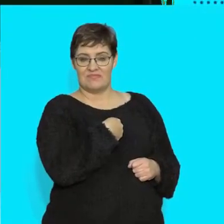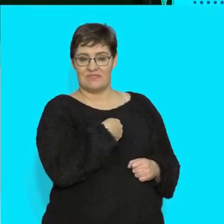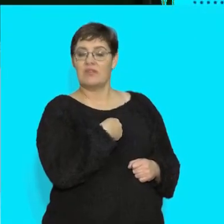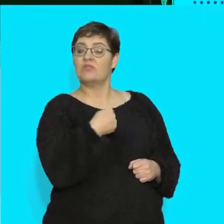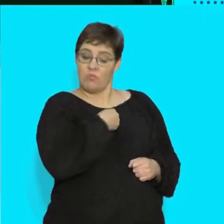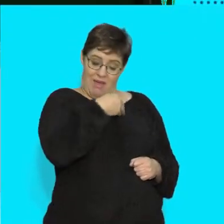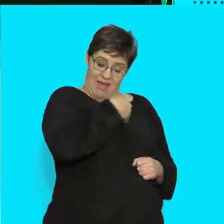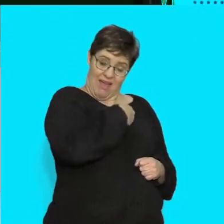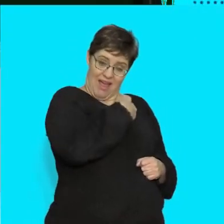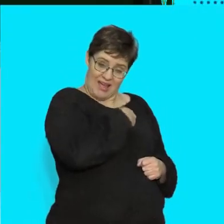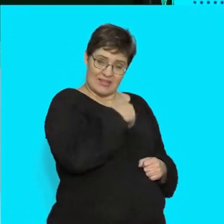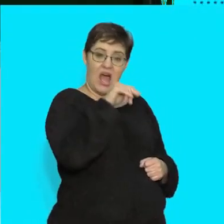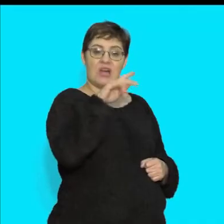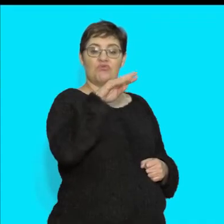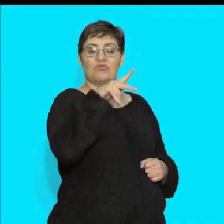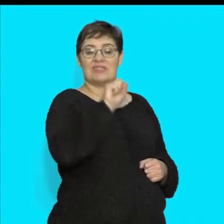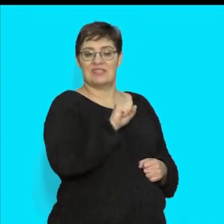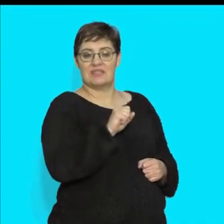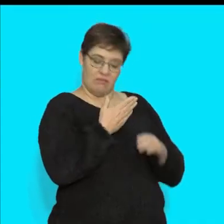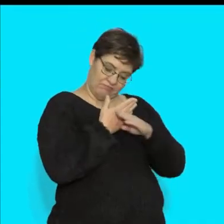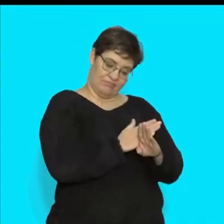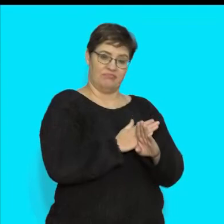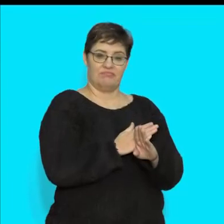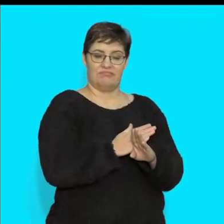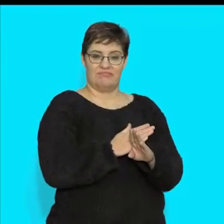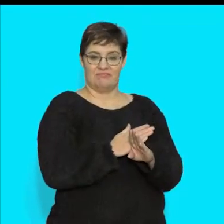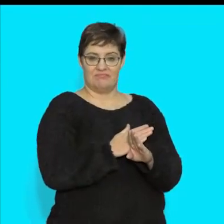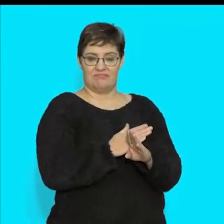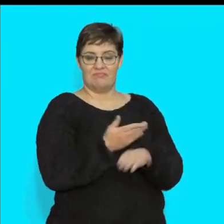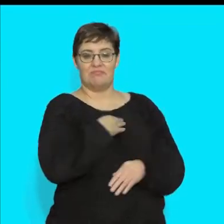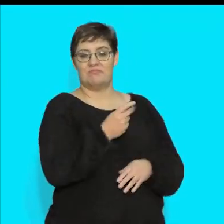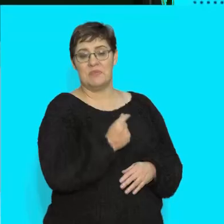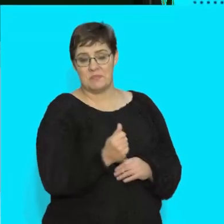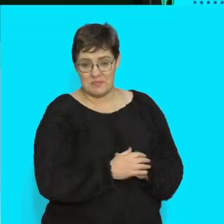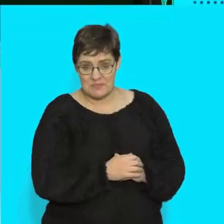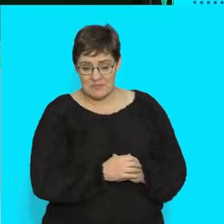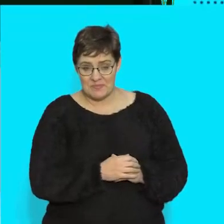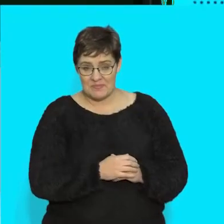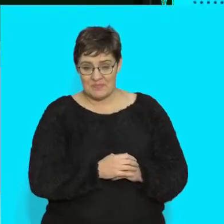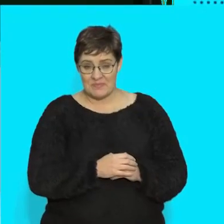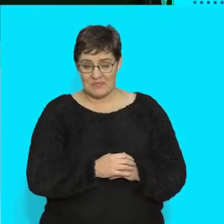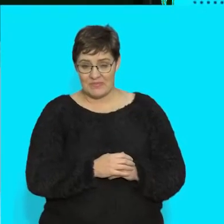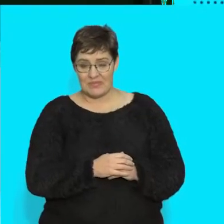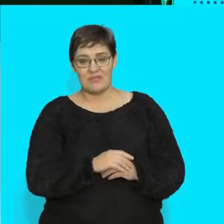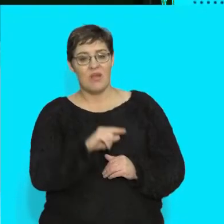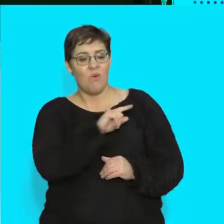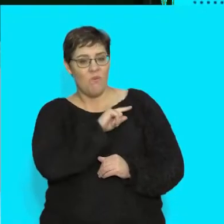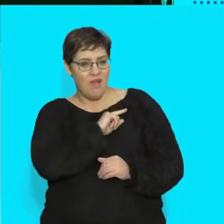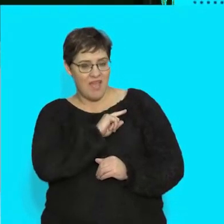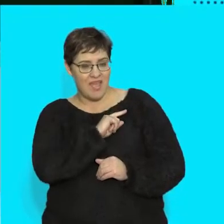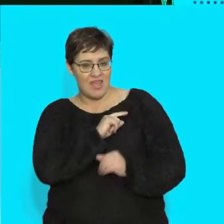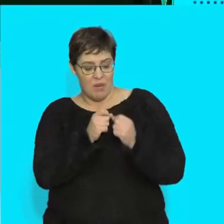my heart arteries that are usually going to get blocked. Okay, so what happens is it's either going